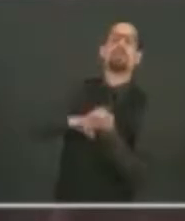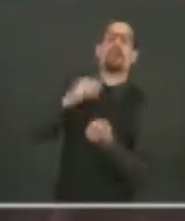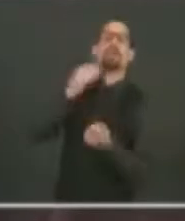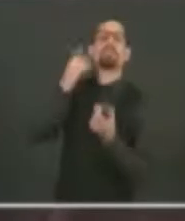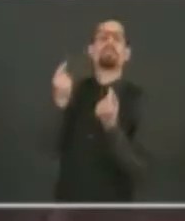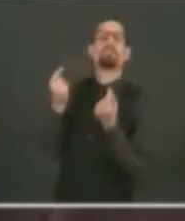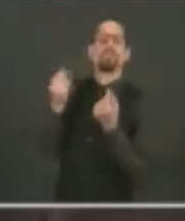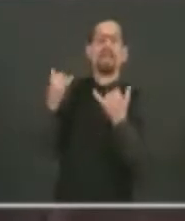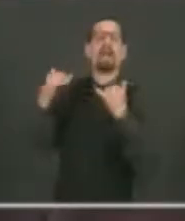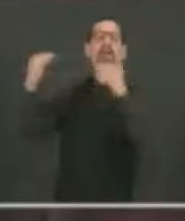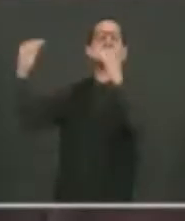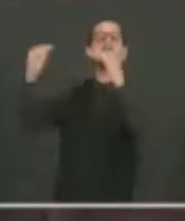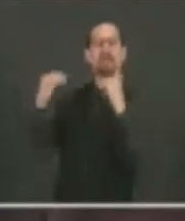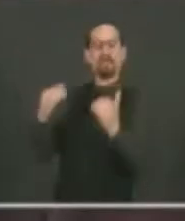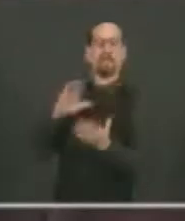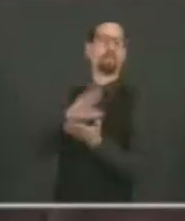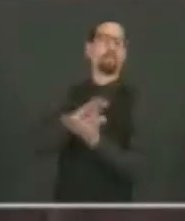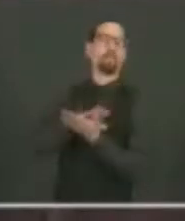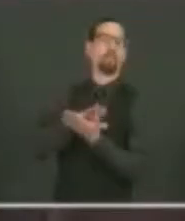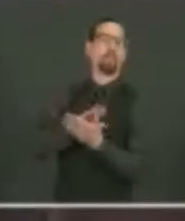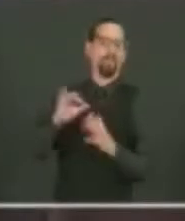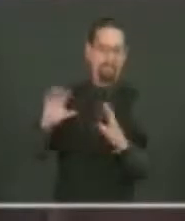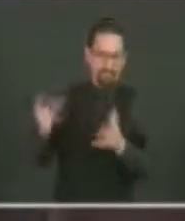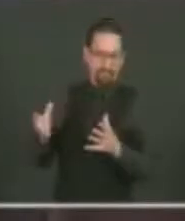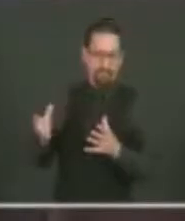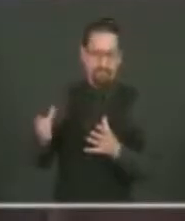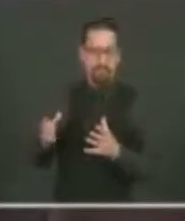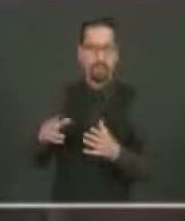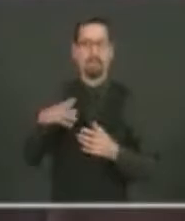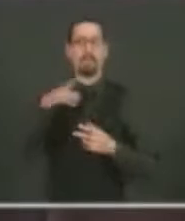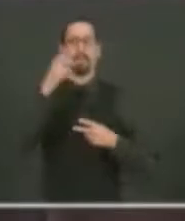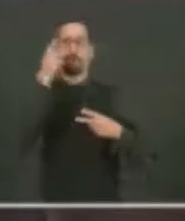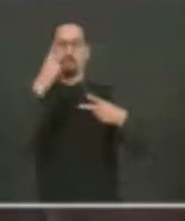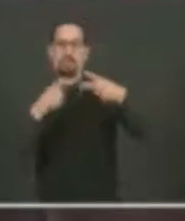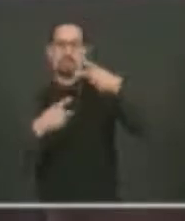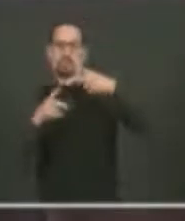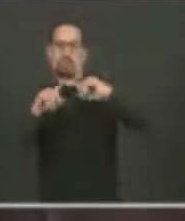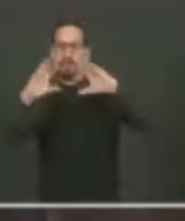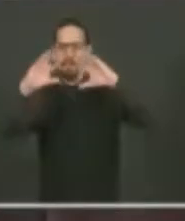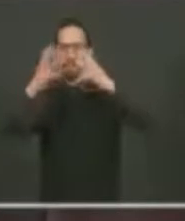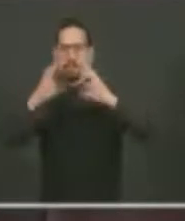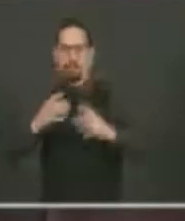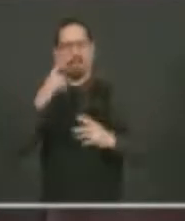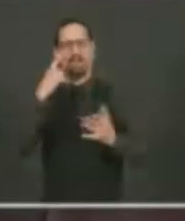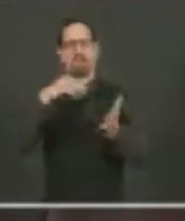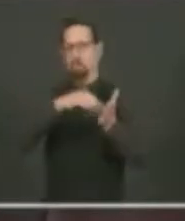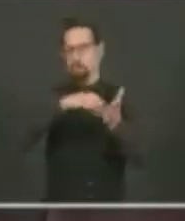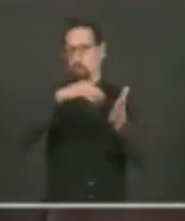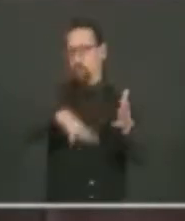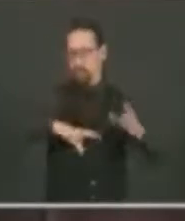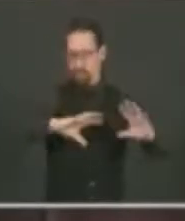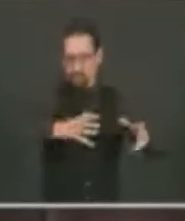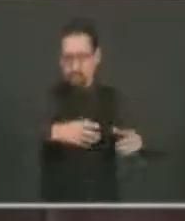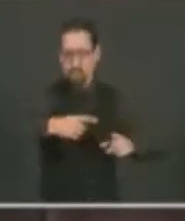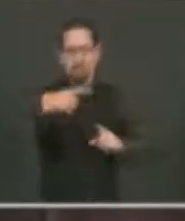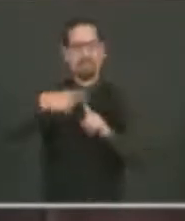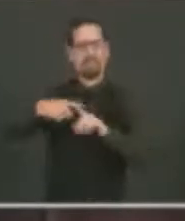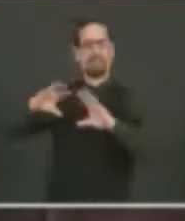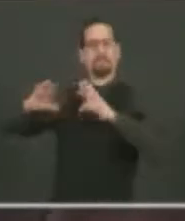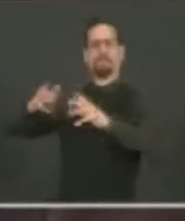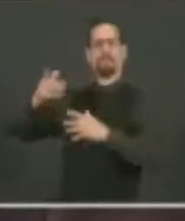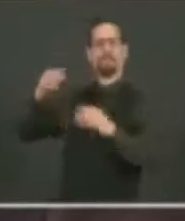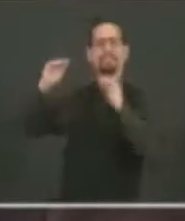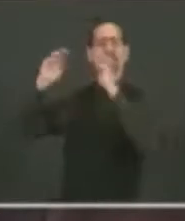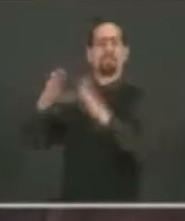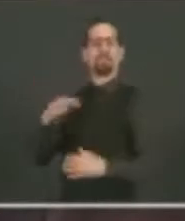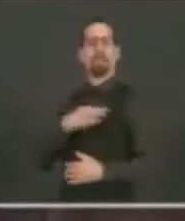in schools that are doing in-person learning, and one for students and staff in schools that are doing virtual